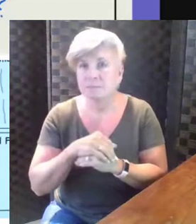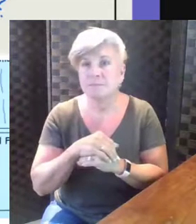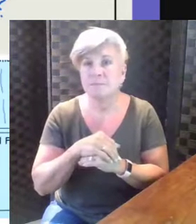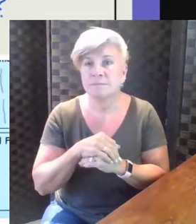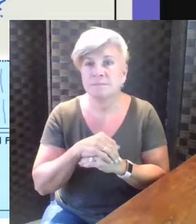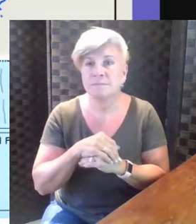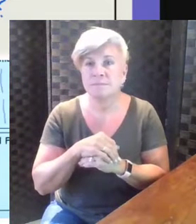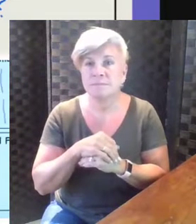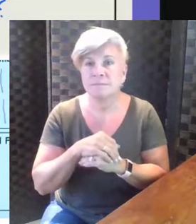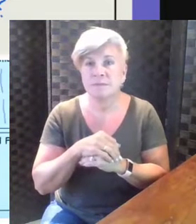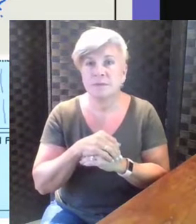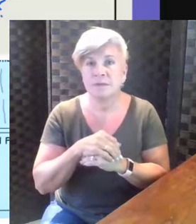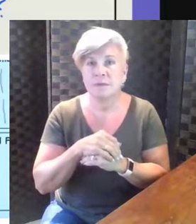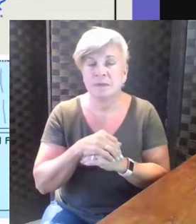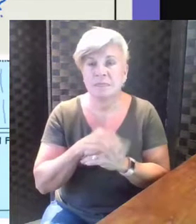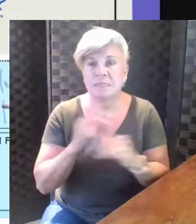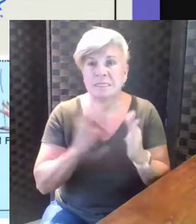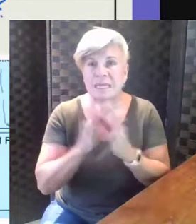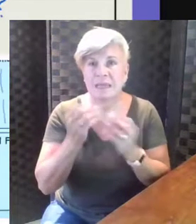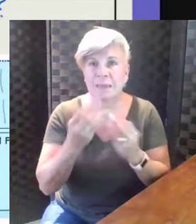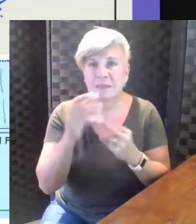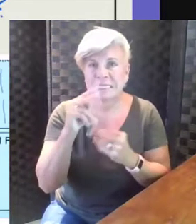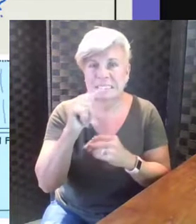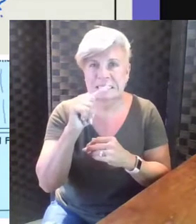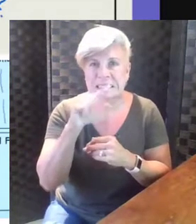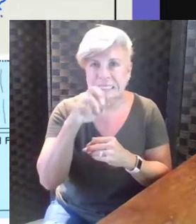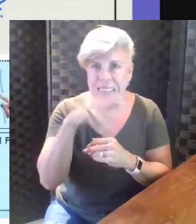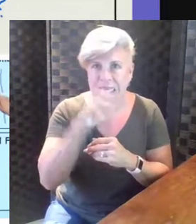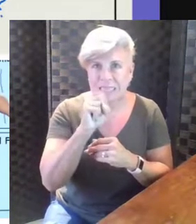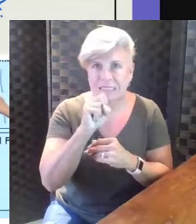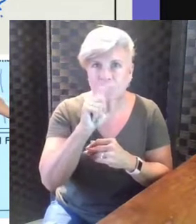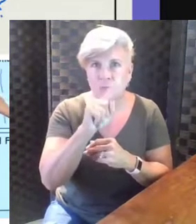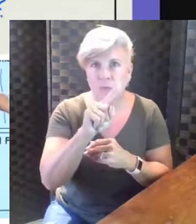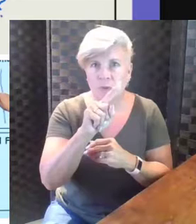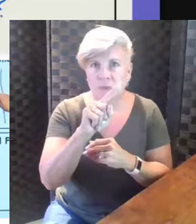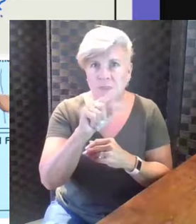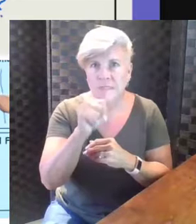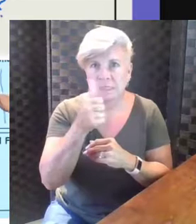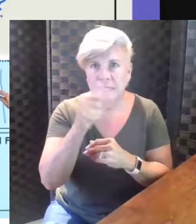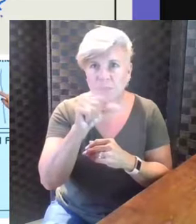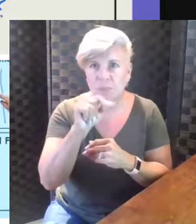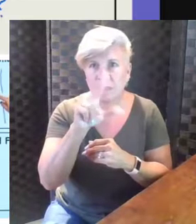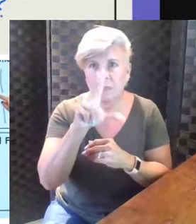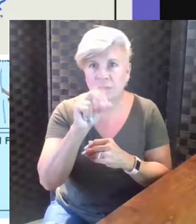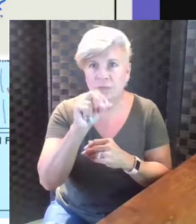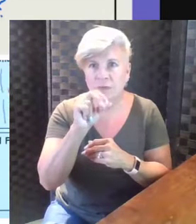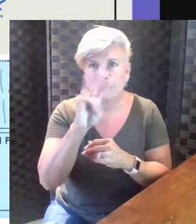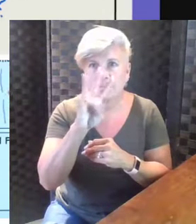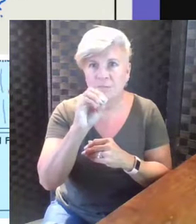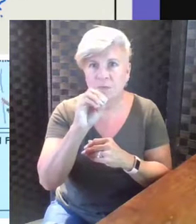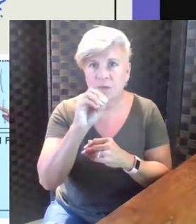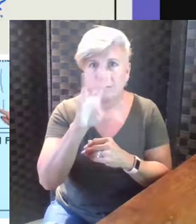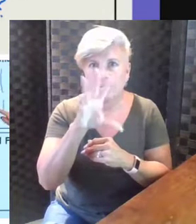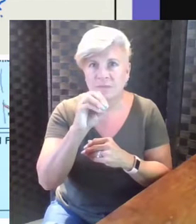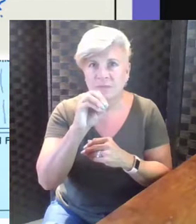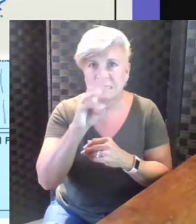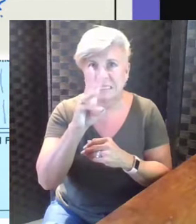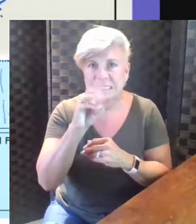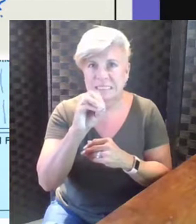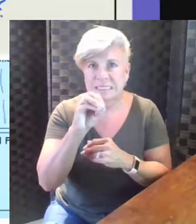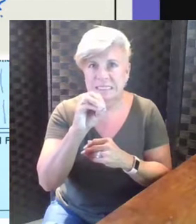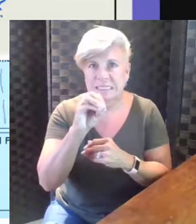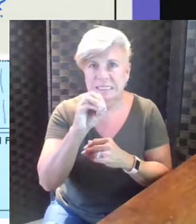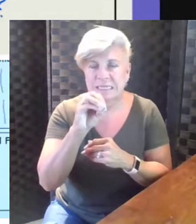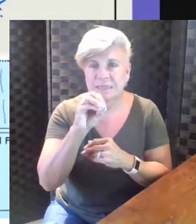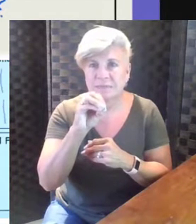1s. And then we're going to count our 10s that we have together. 10, 20, 30, 40,